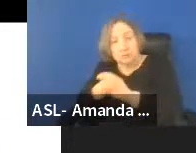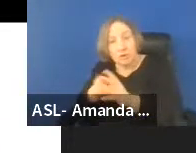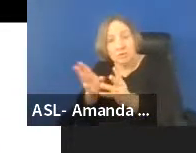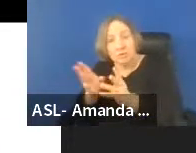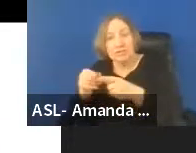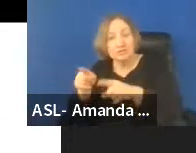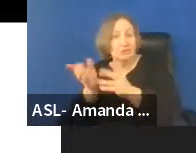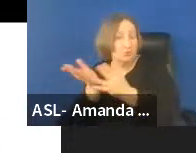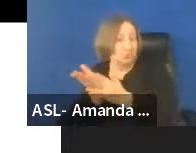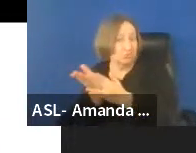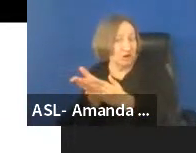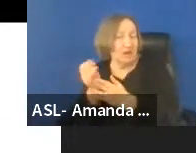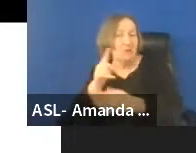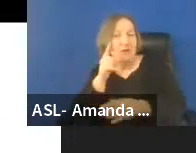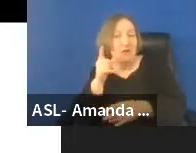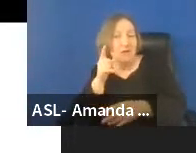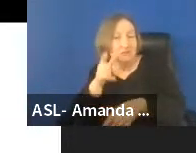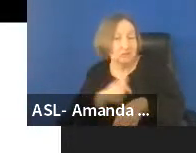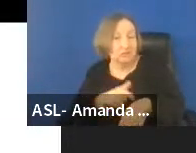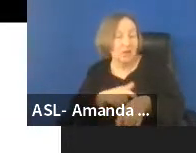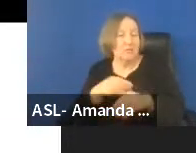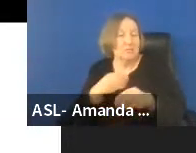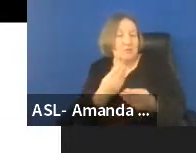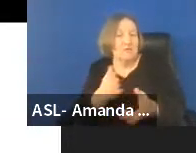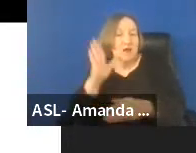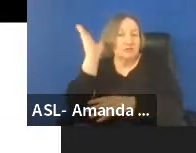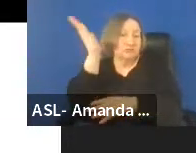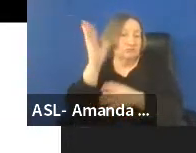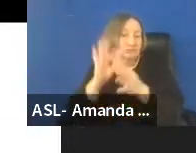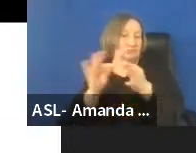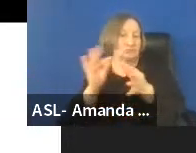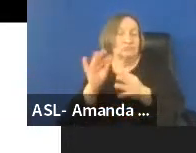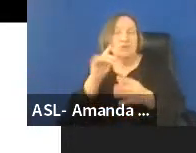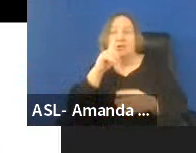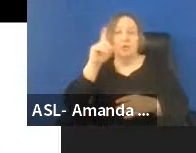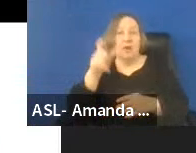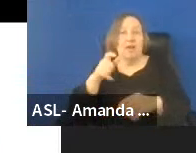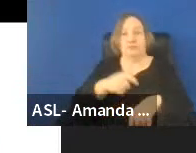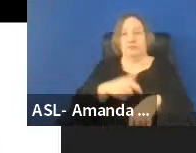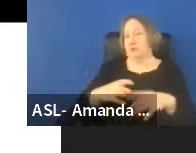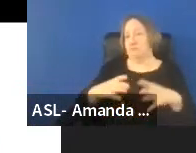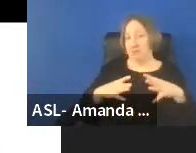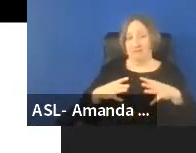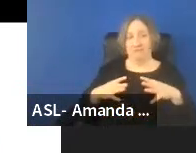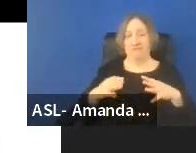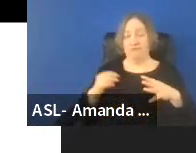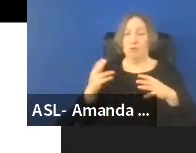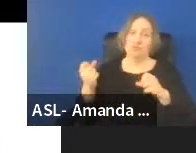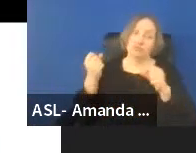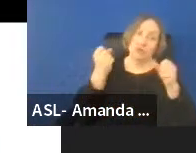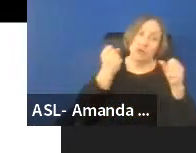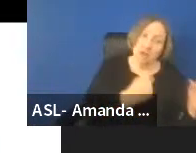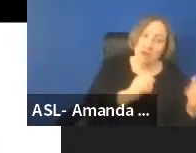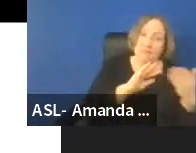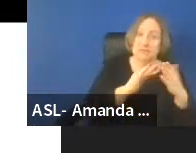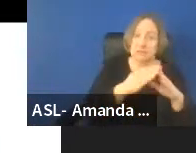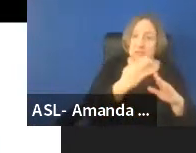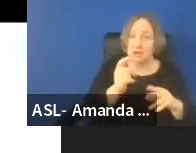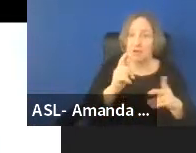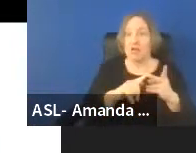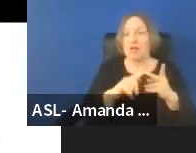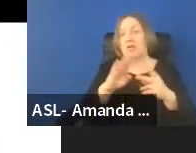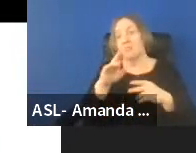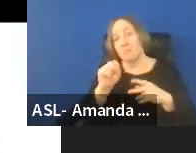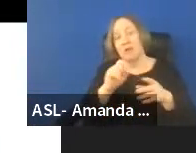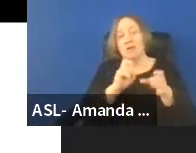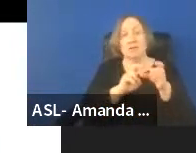their break or their lunch and provide their testimony. And they don't need to take time off or drive down to City Hall or take a bus